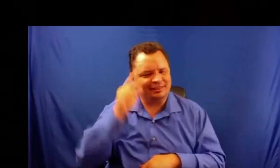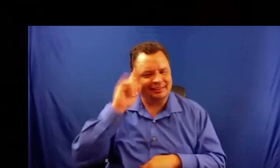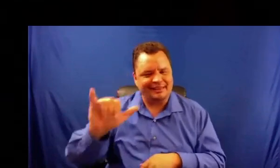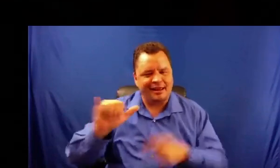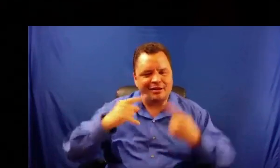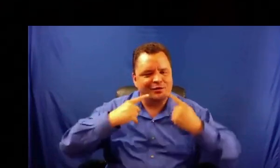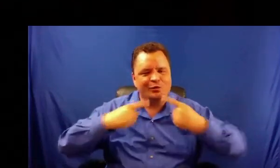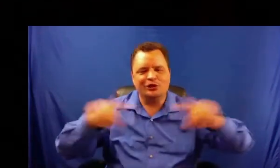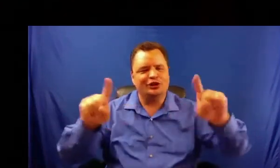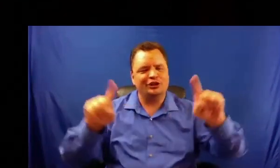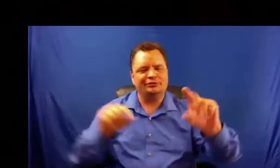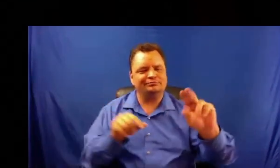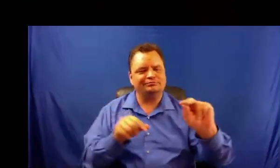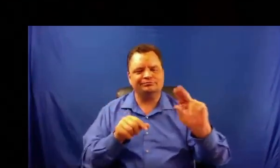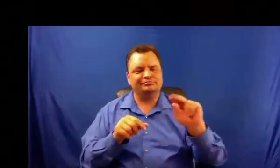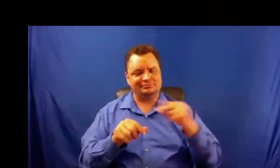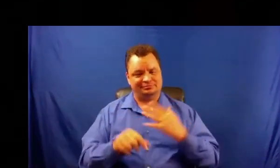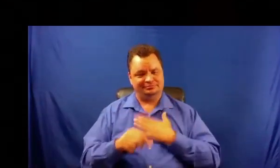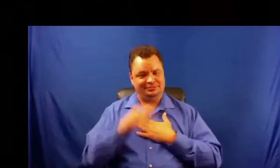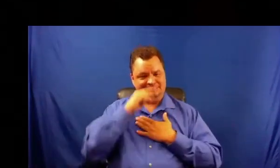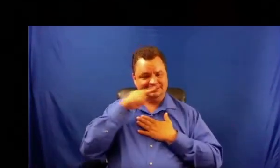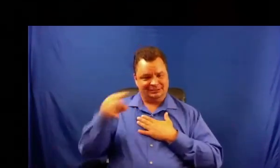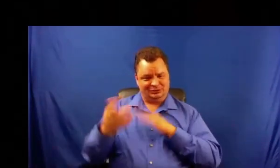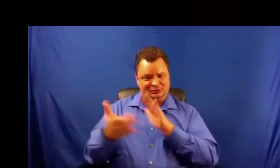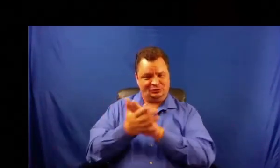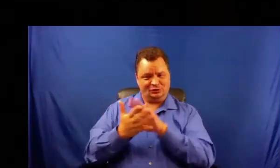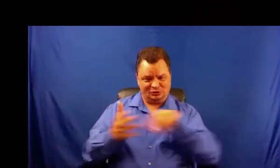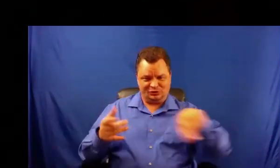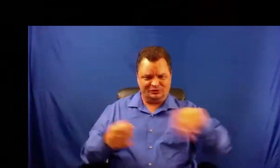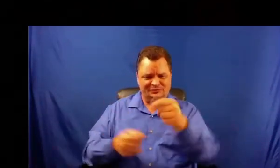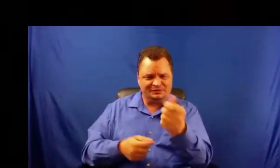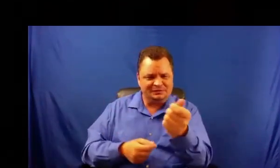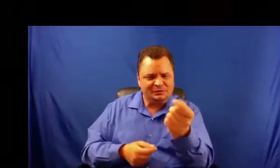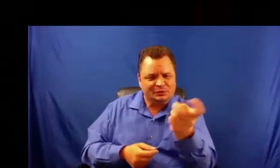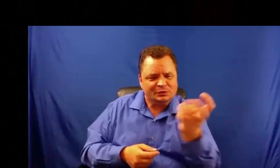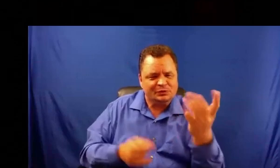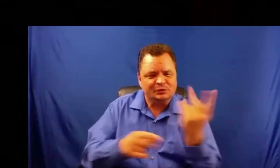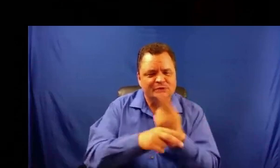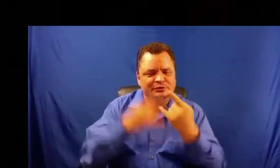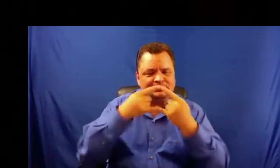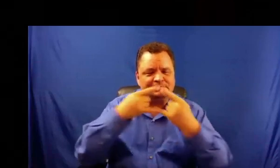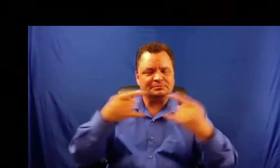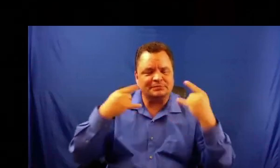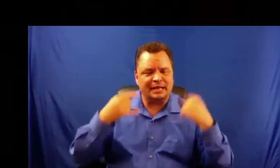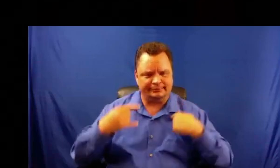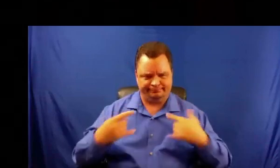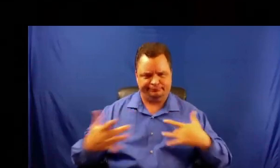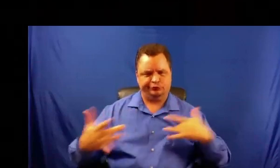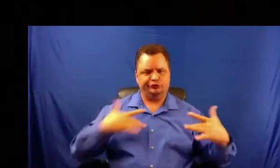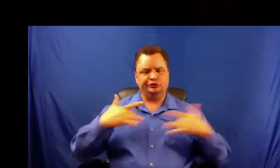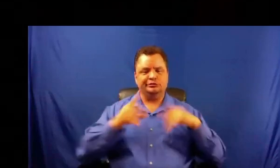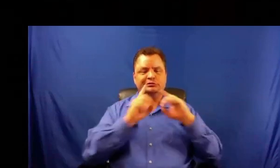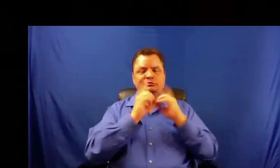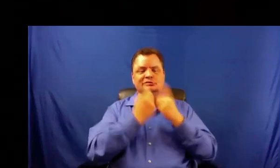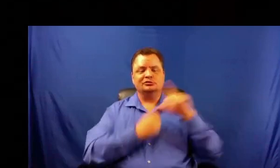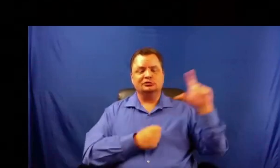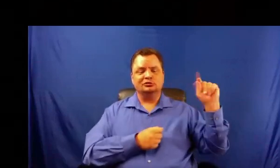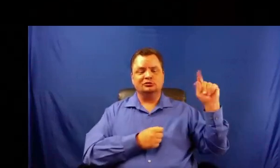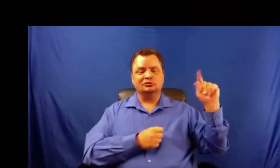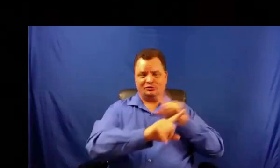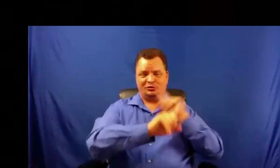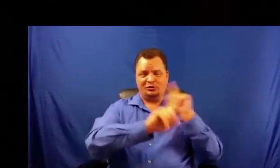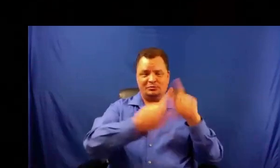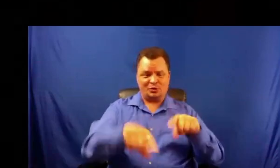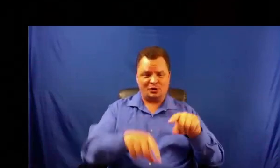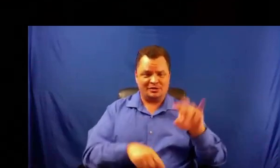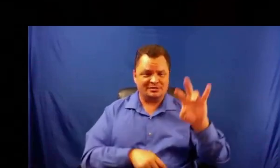my kids' schools are wearing masks. And I'd like you to consider that District 20 has now recorded 74 cases of COVID-19 since